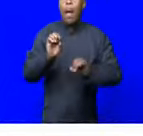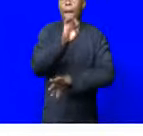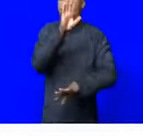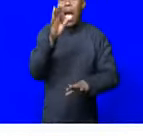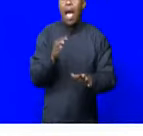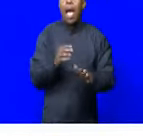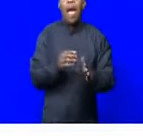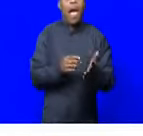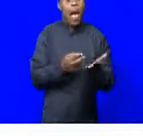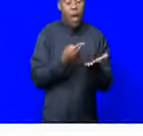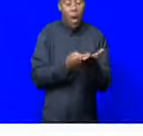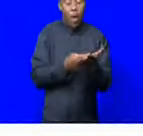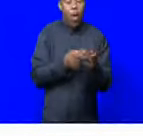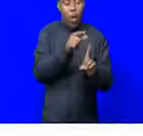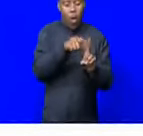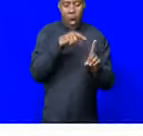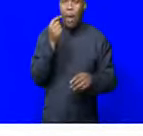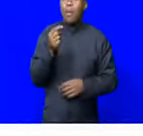Dlamini.